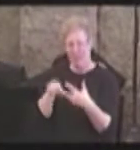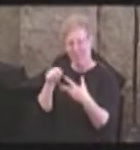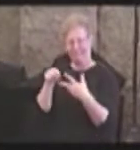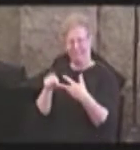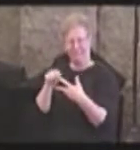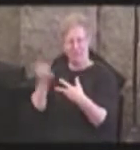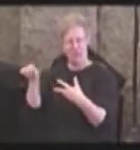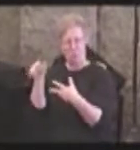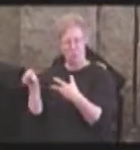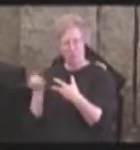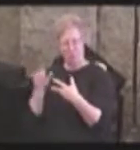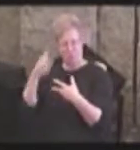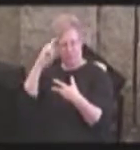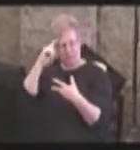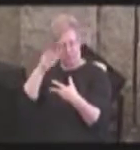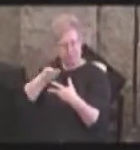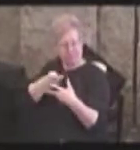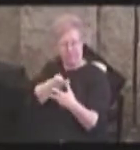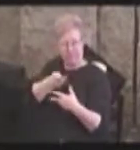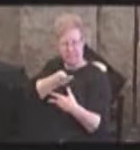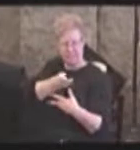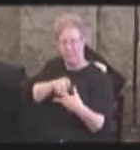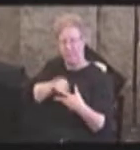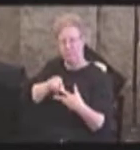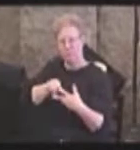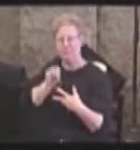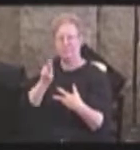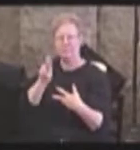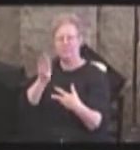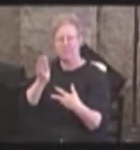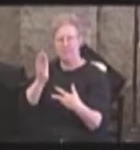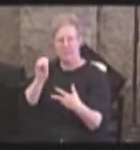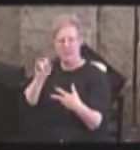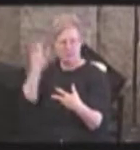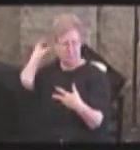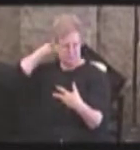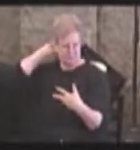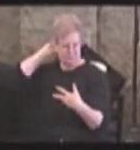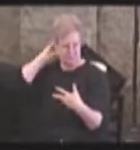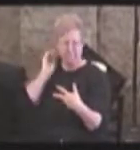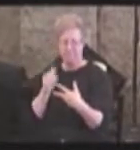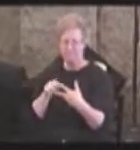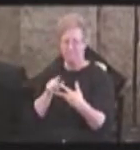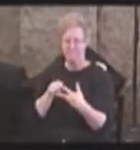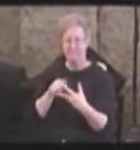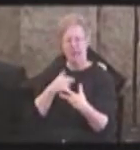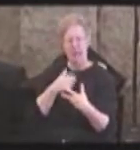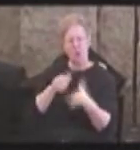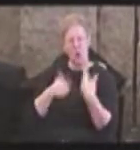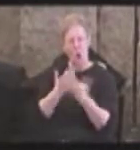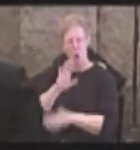other fields. The first is the subconscious mind. And that's the mind that houses all of our